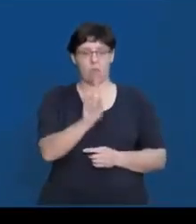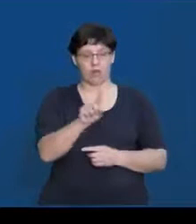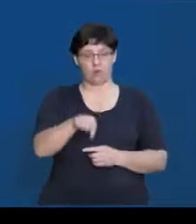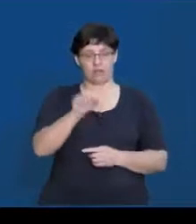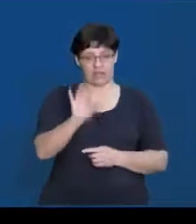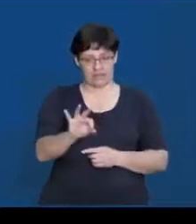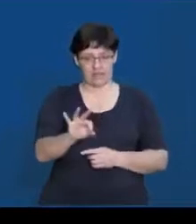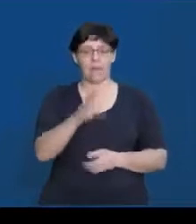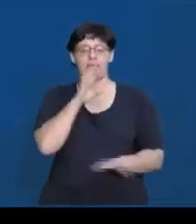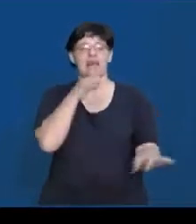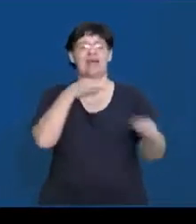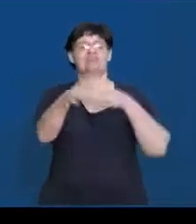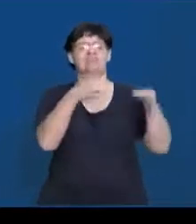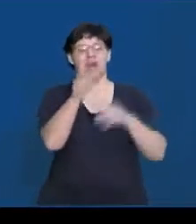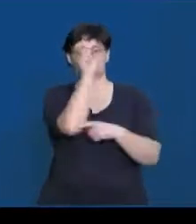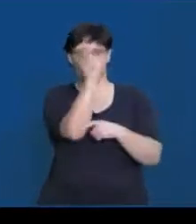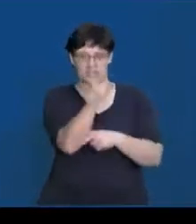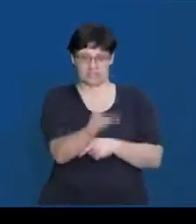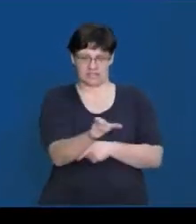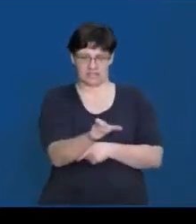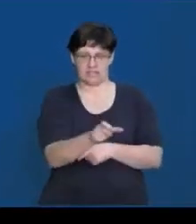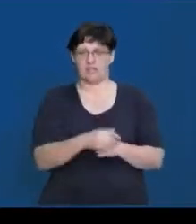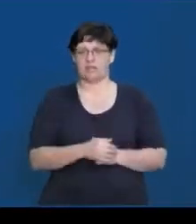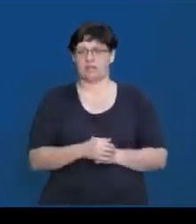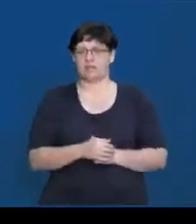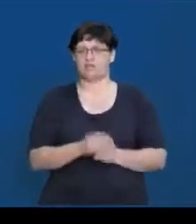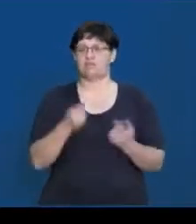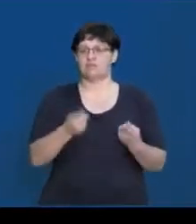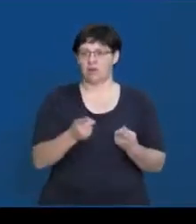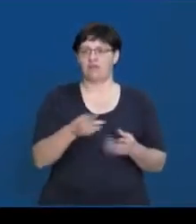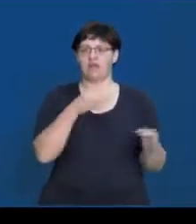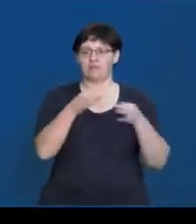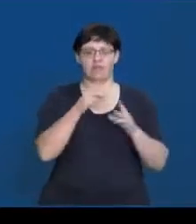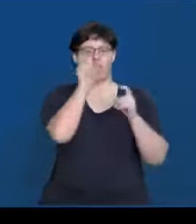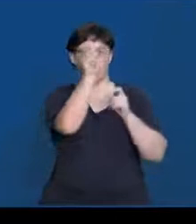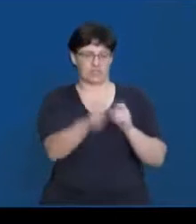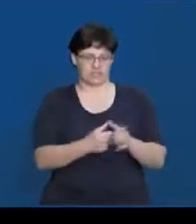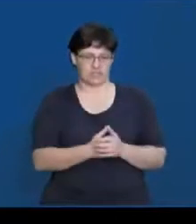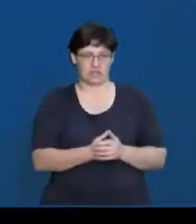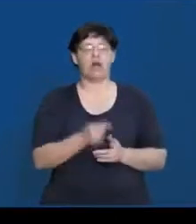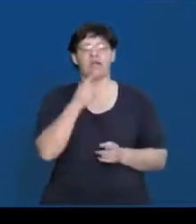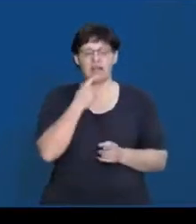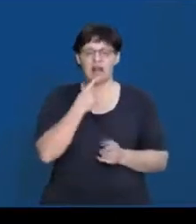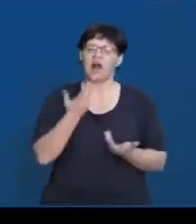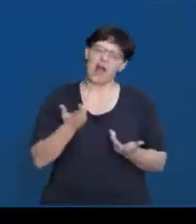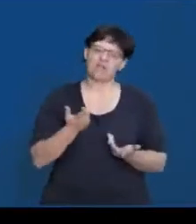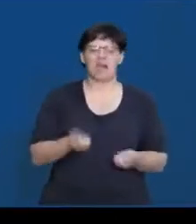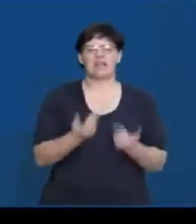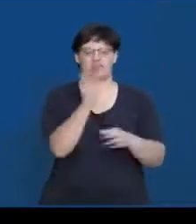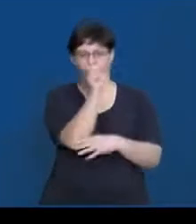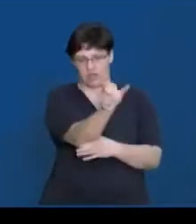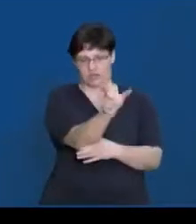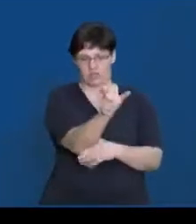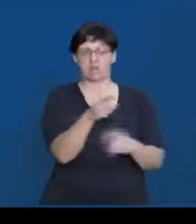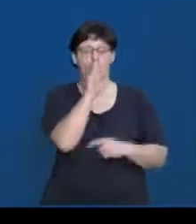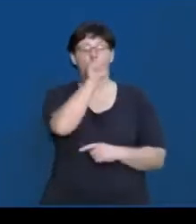number 1.3, which is your description of terms there. This should be 1.3. It's your description of terms there, right? This is a give a term.